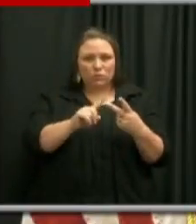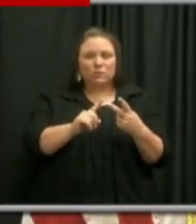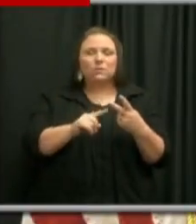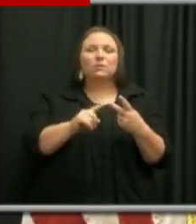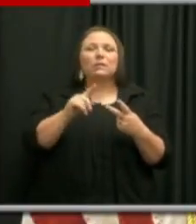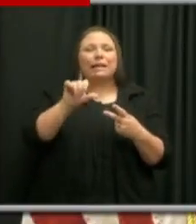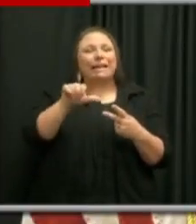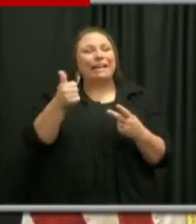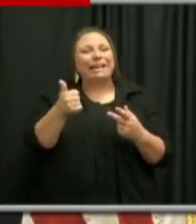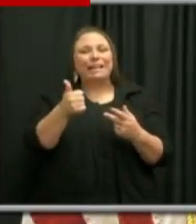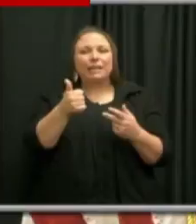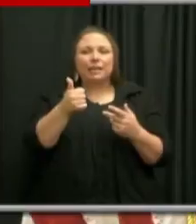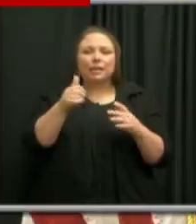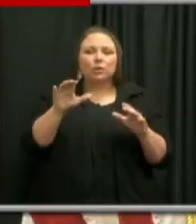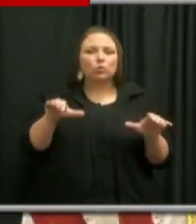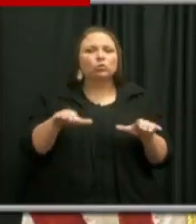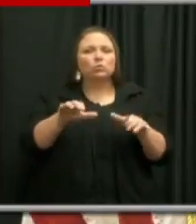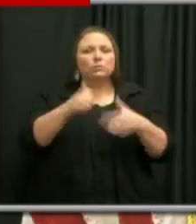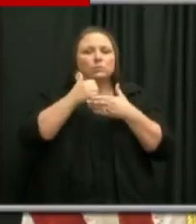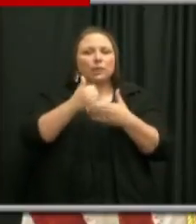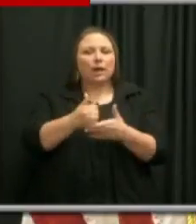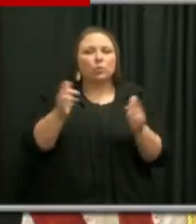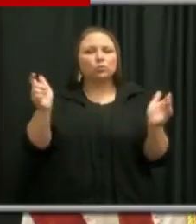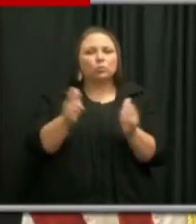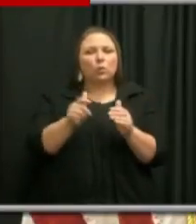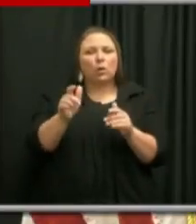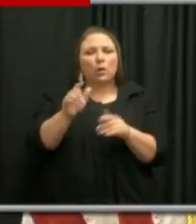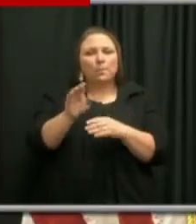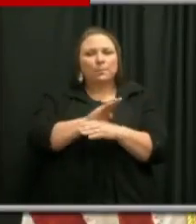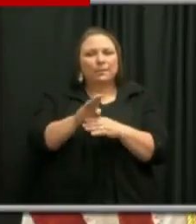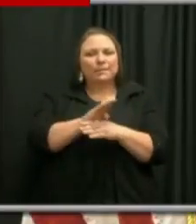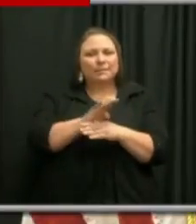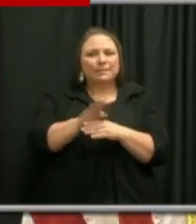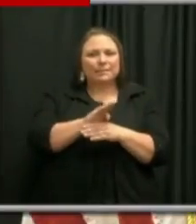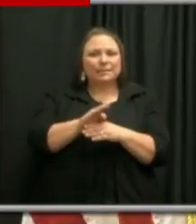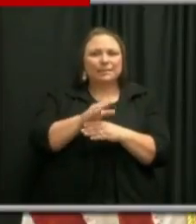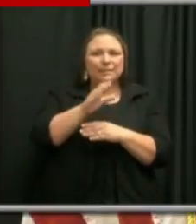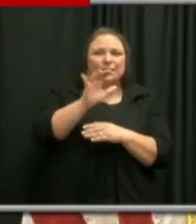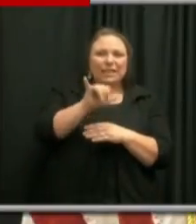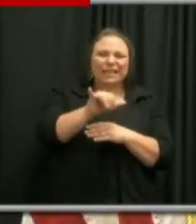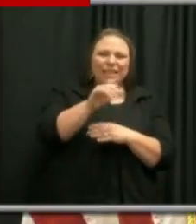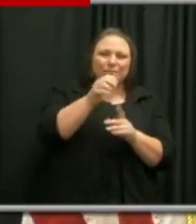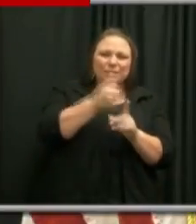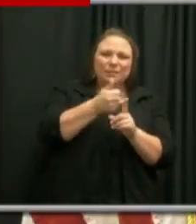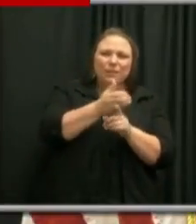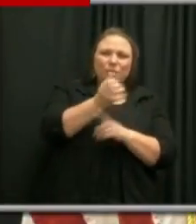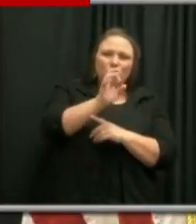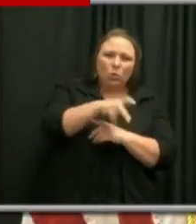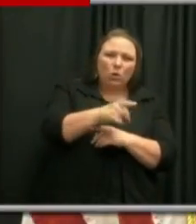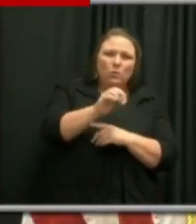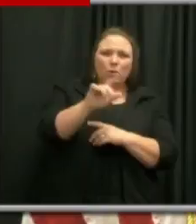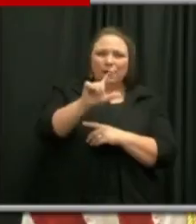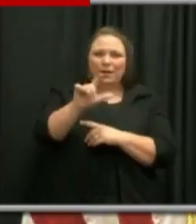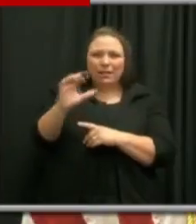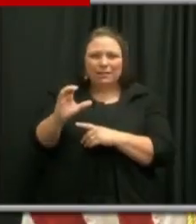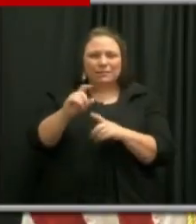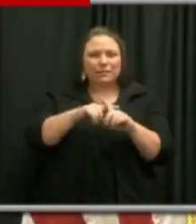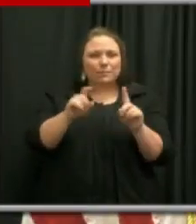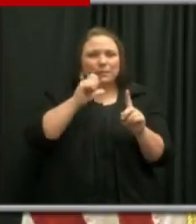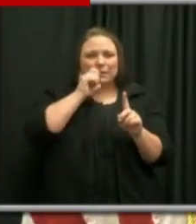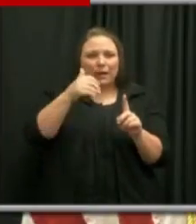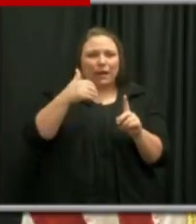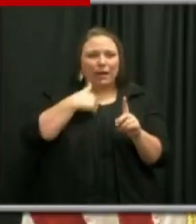anything being done to help those small businesses that are corporations and LLC, but that do not have Social